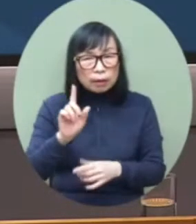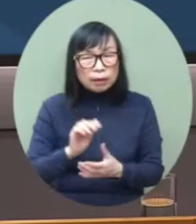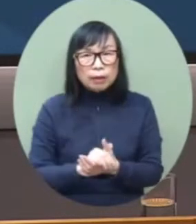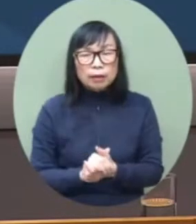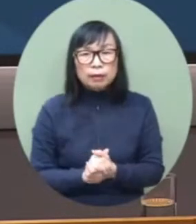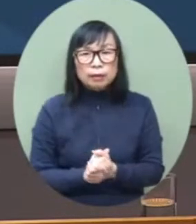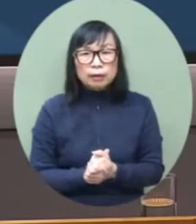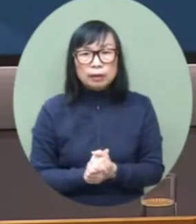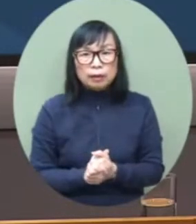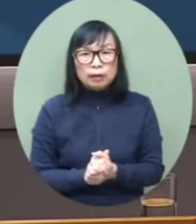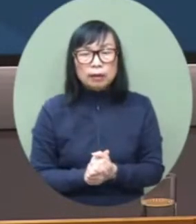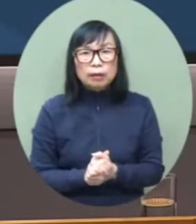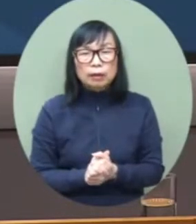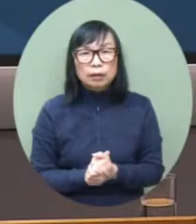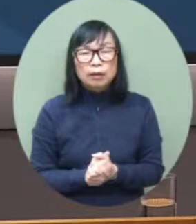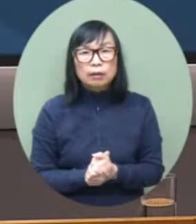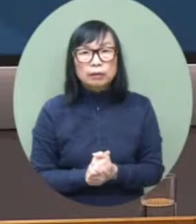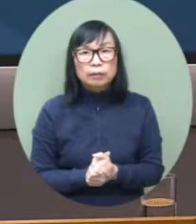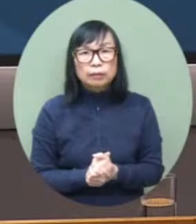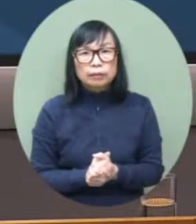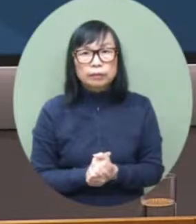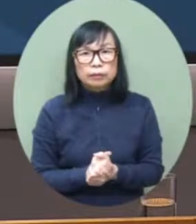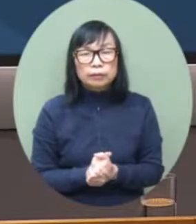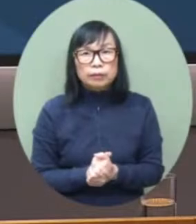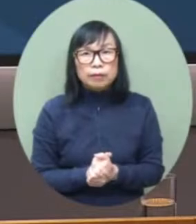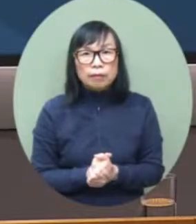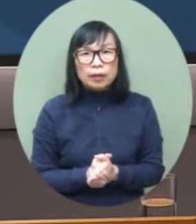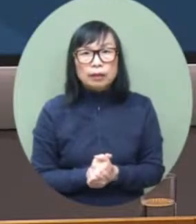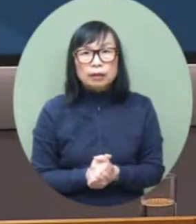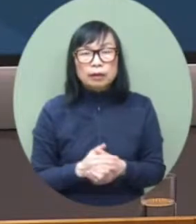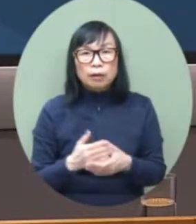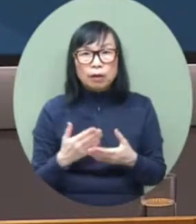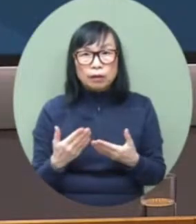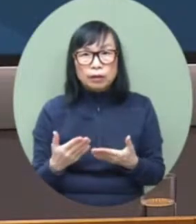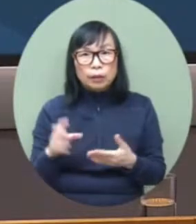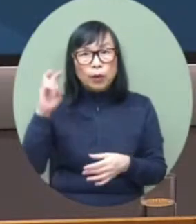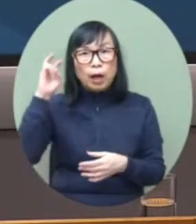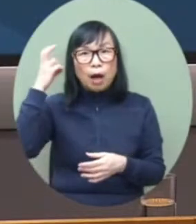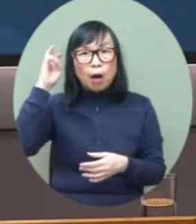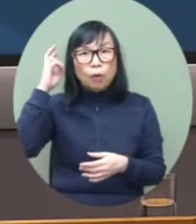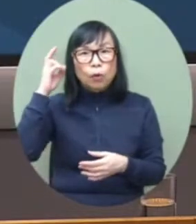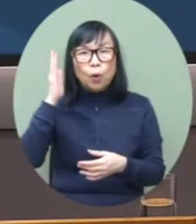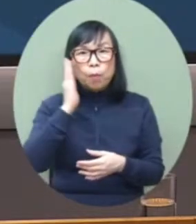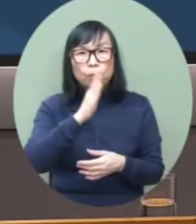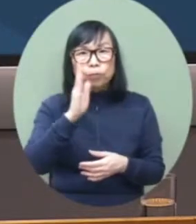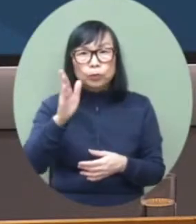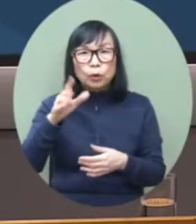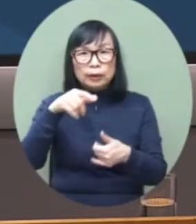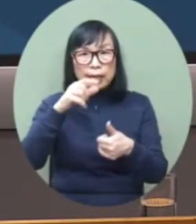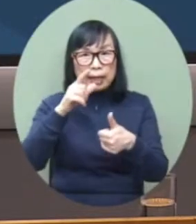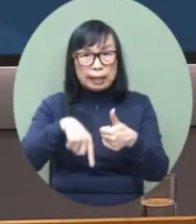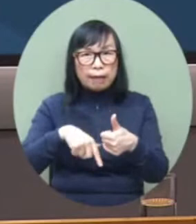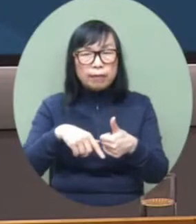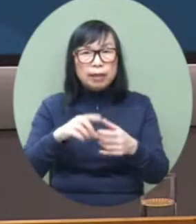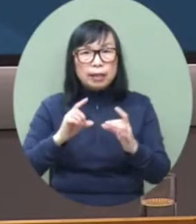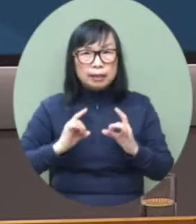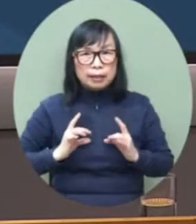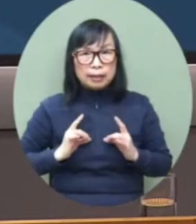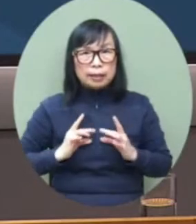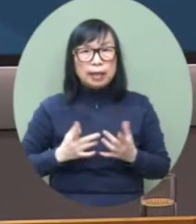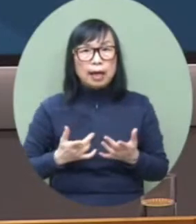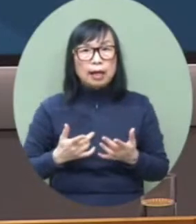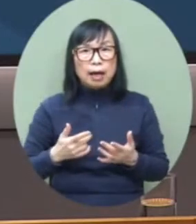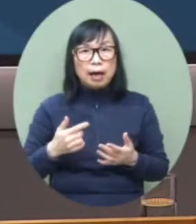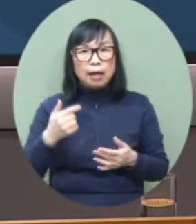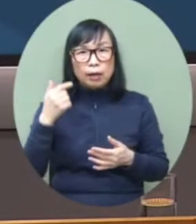referring to their assistance as a whole or for confirmed patients? Well, we will